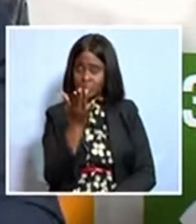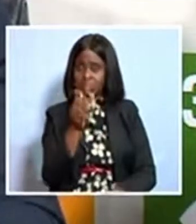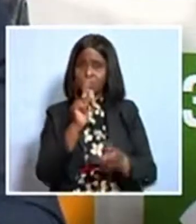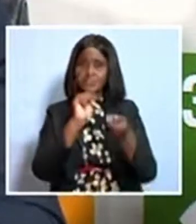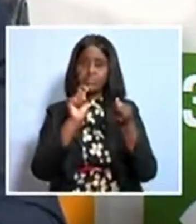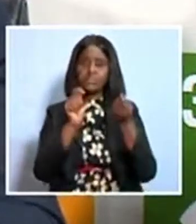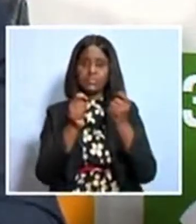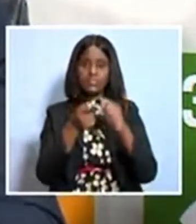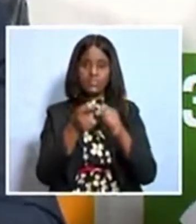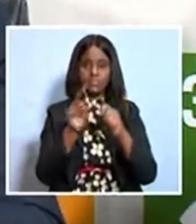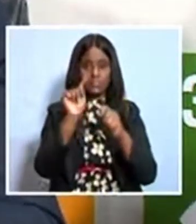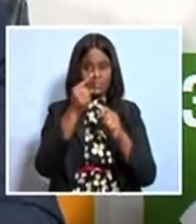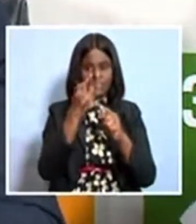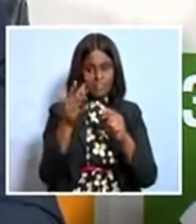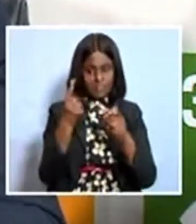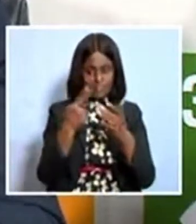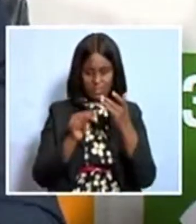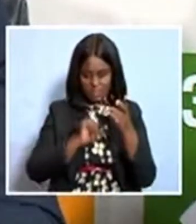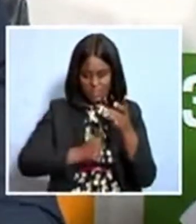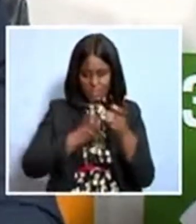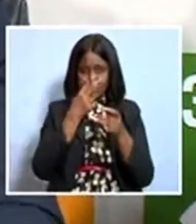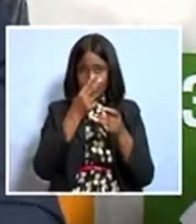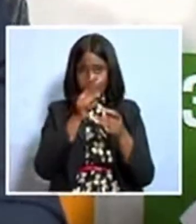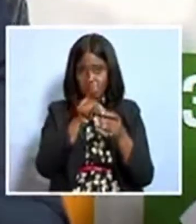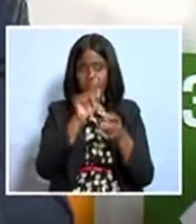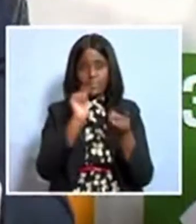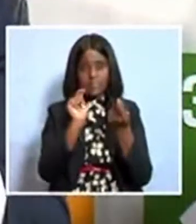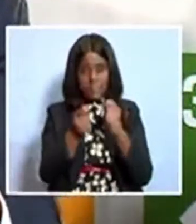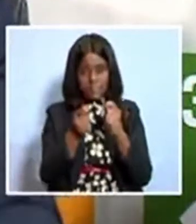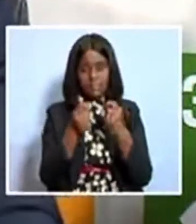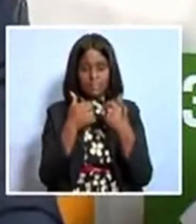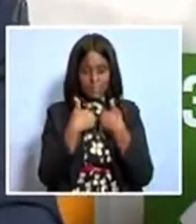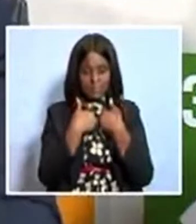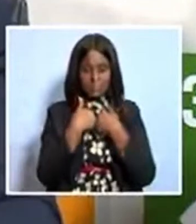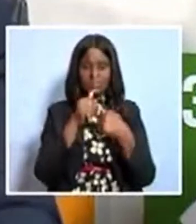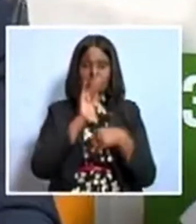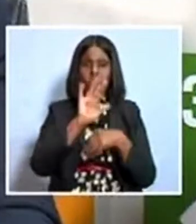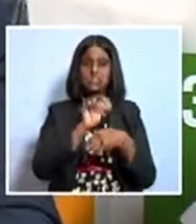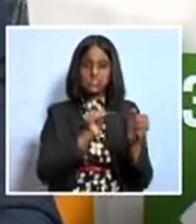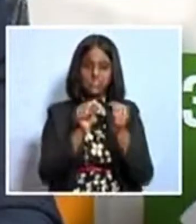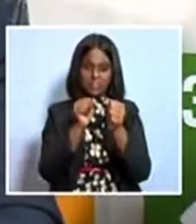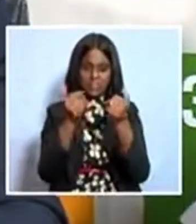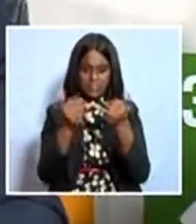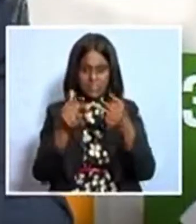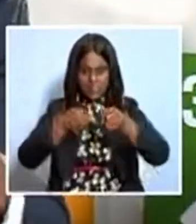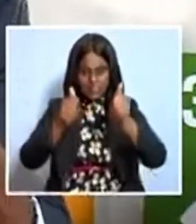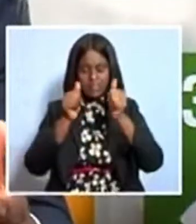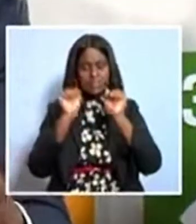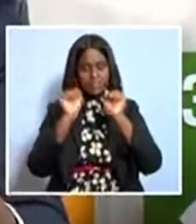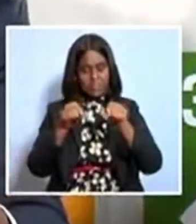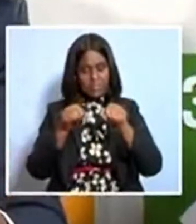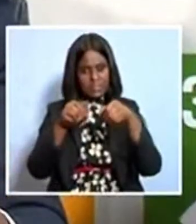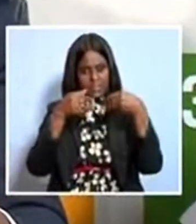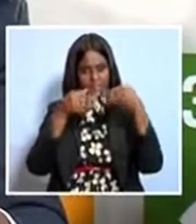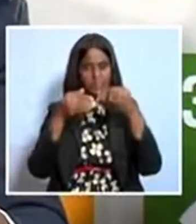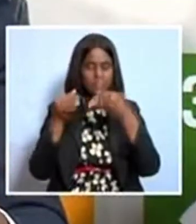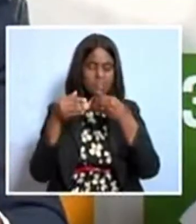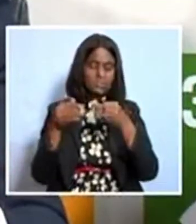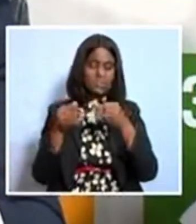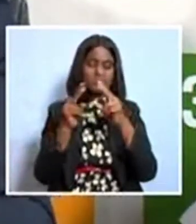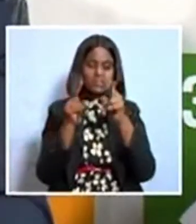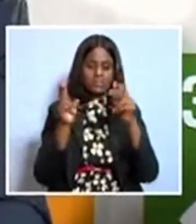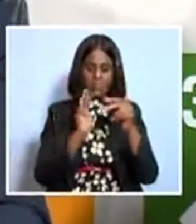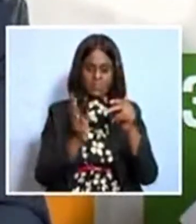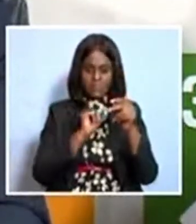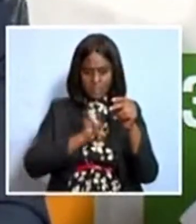change. Is the first thing that we have to look at. Change. Their production systems now, are they able to meet the market? So we